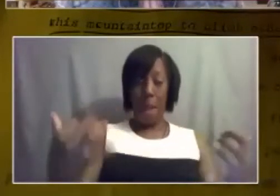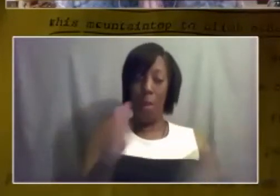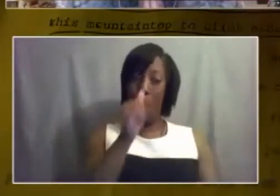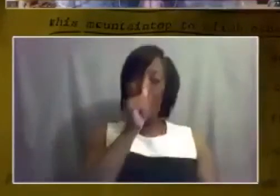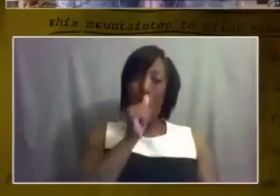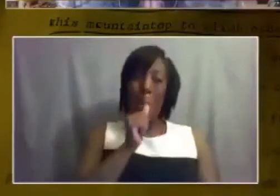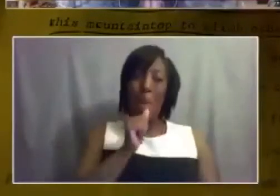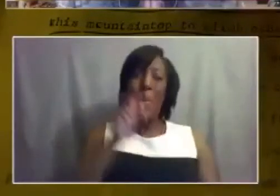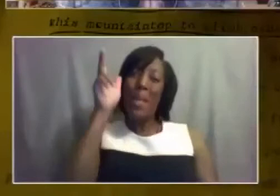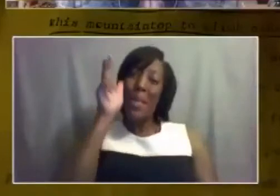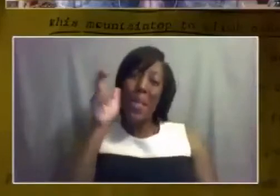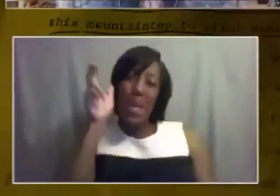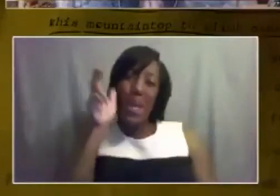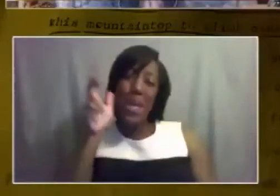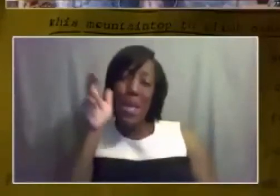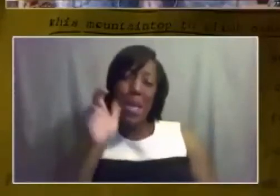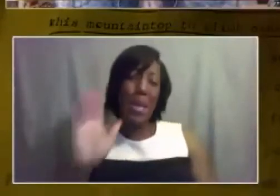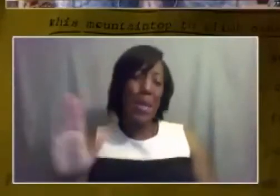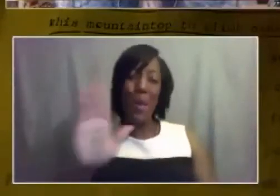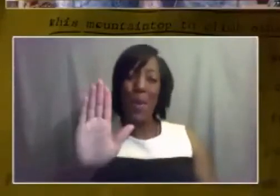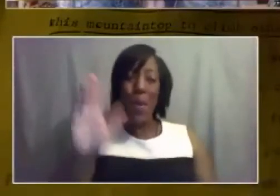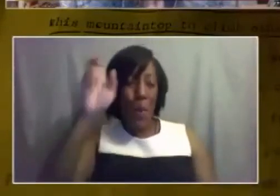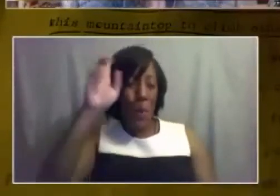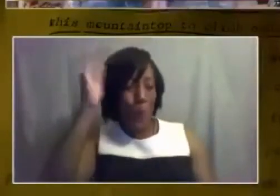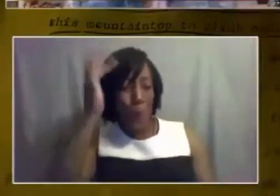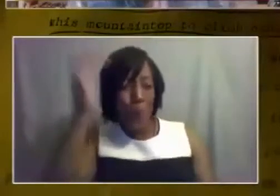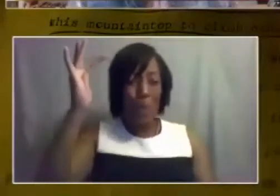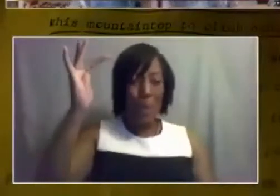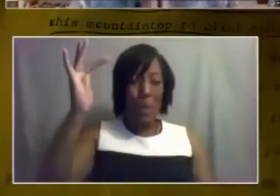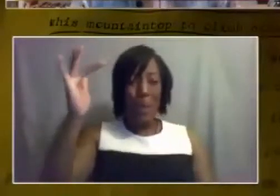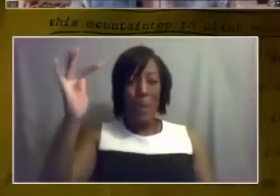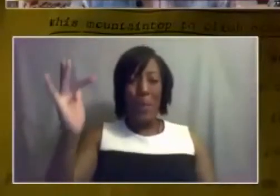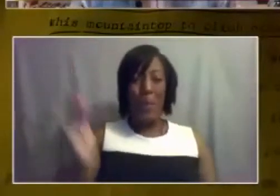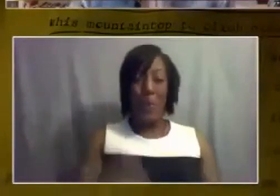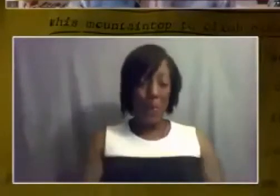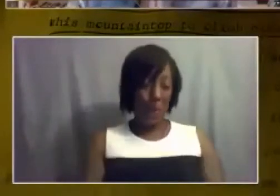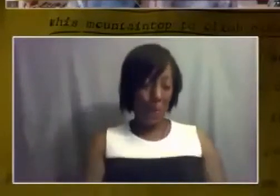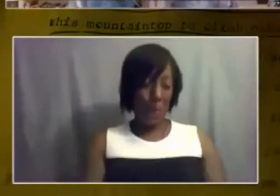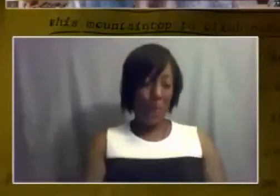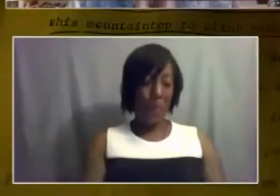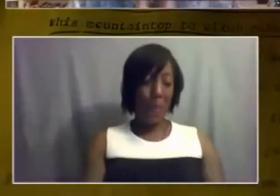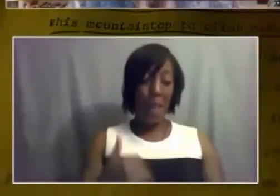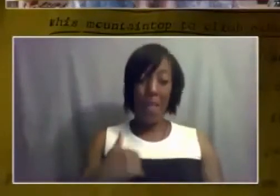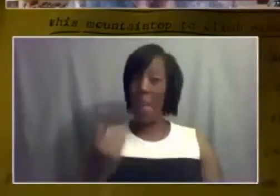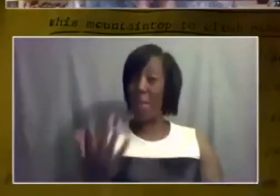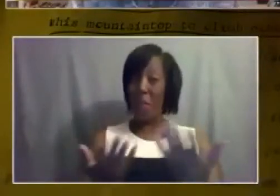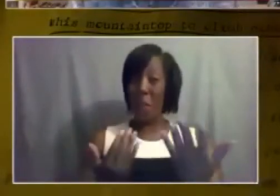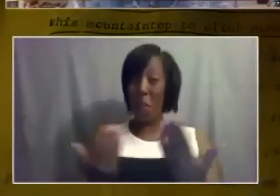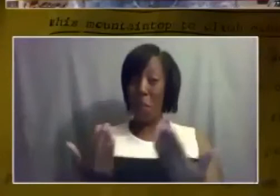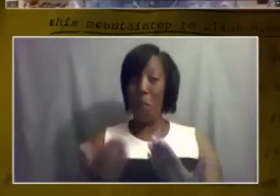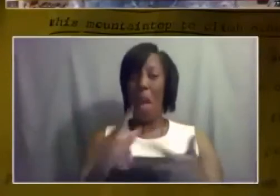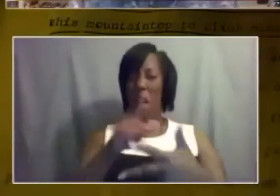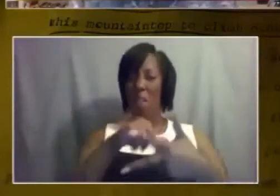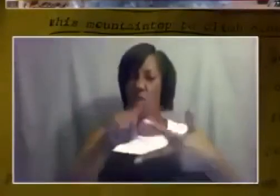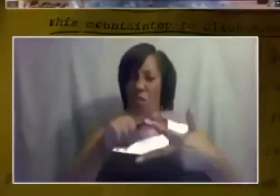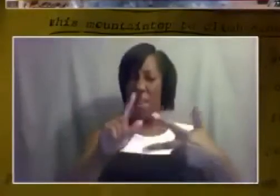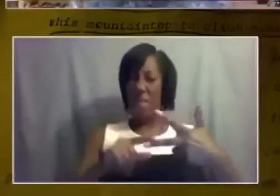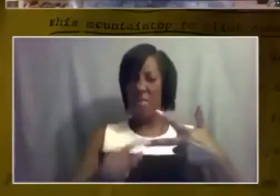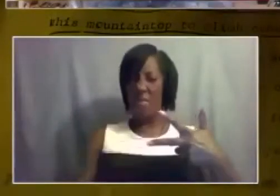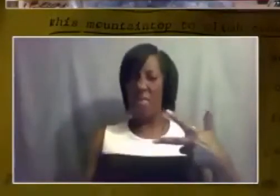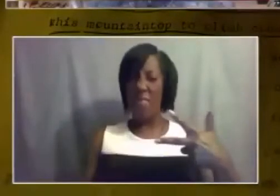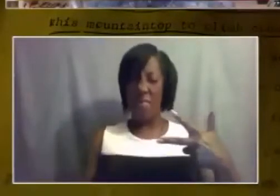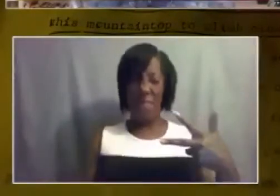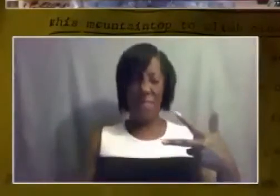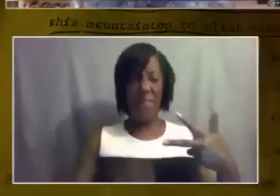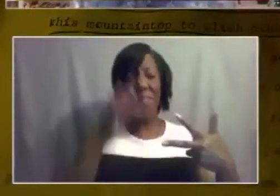to all your brilliance and insights, and they have some questions. So I'm going to throw out three questions that have been passed on to